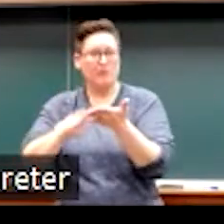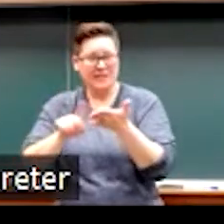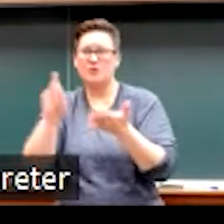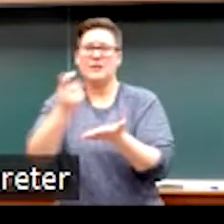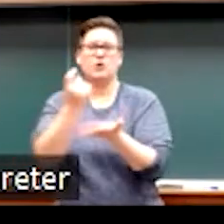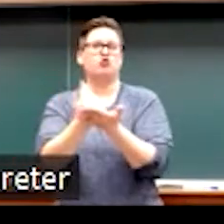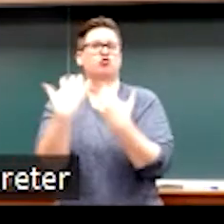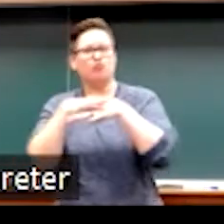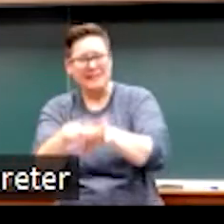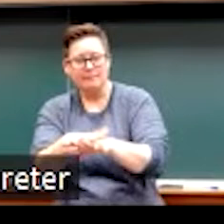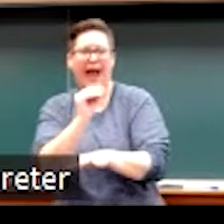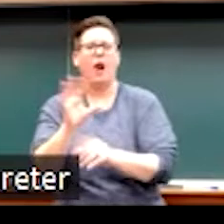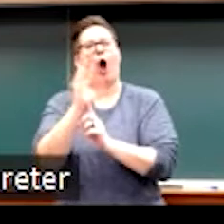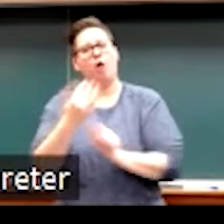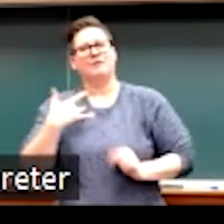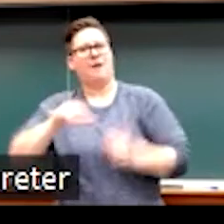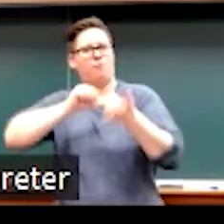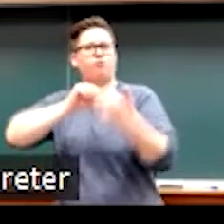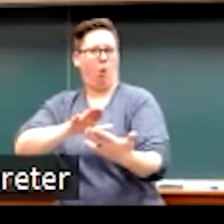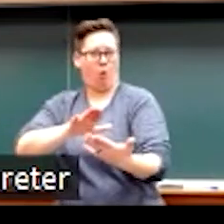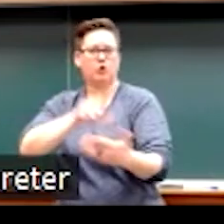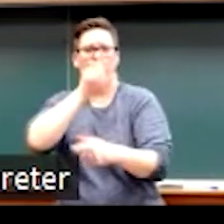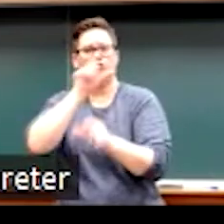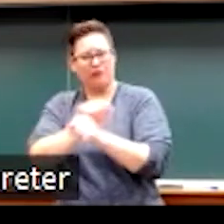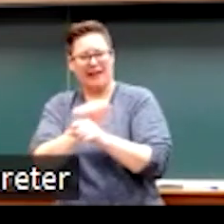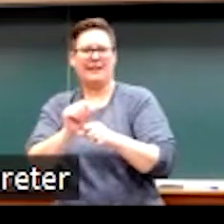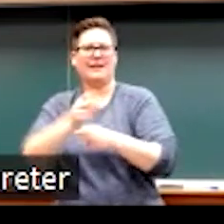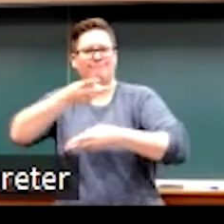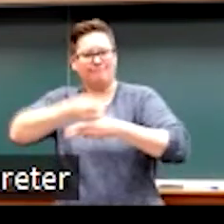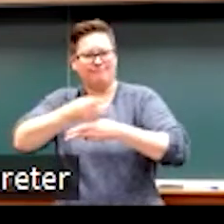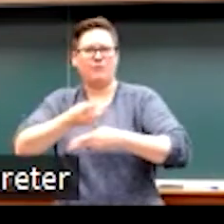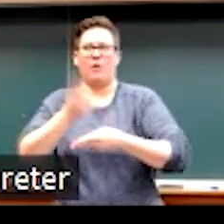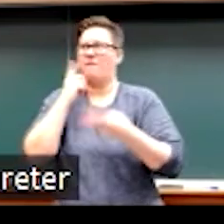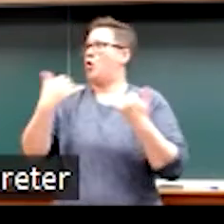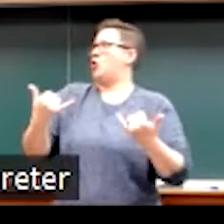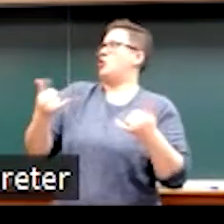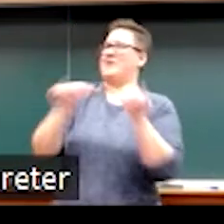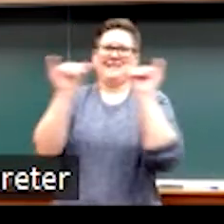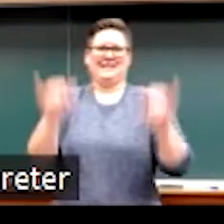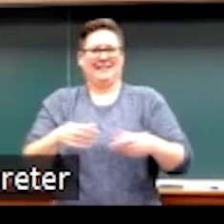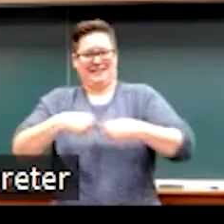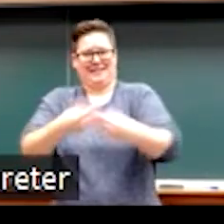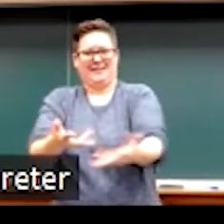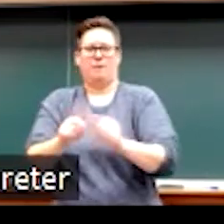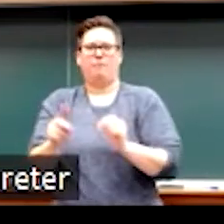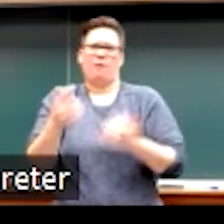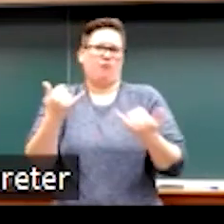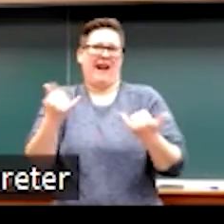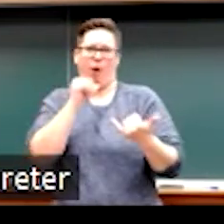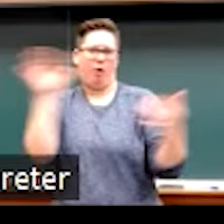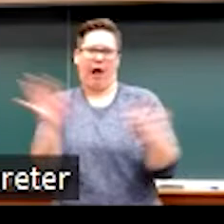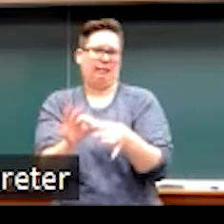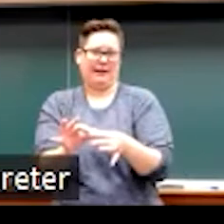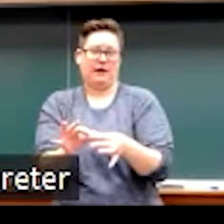development of culturally sensitive approaches that can be delivered in existing systems in a way that they're not currently.